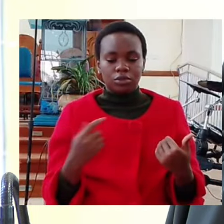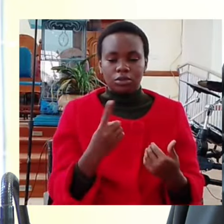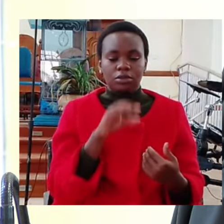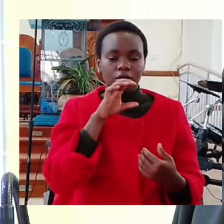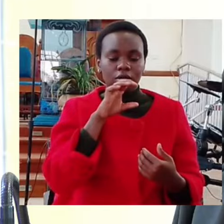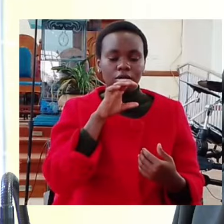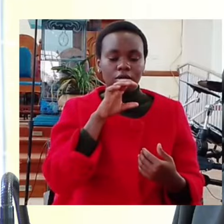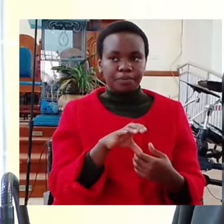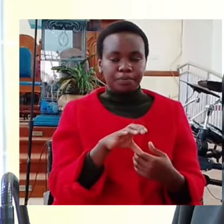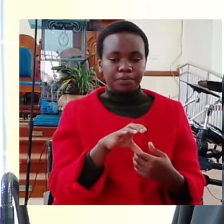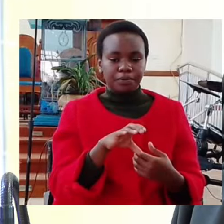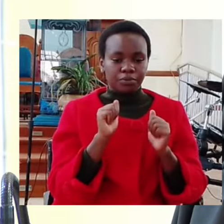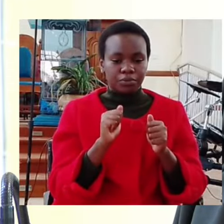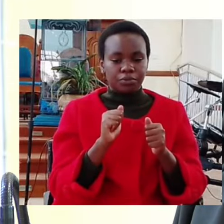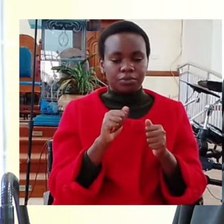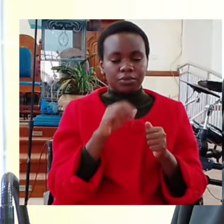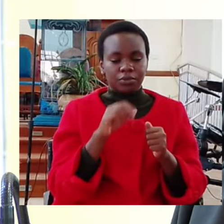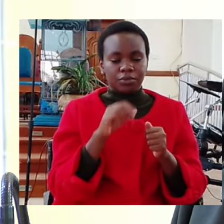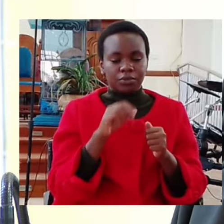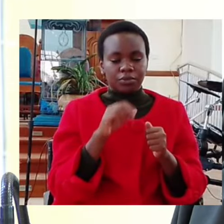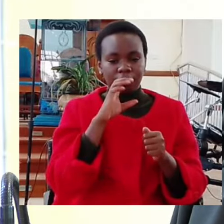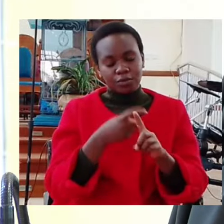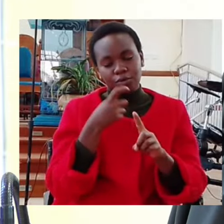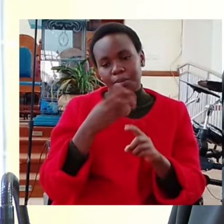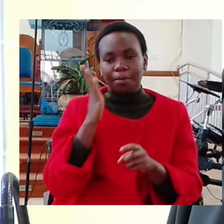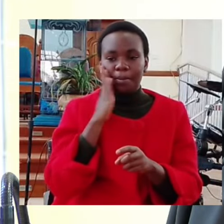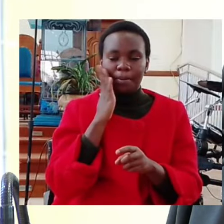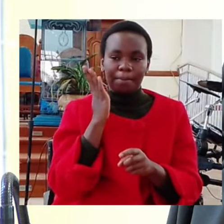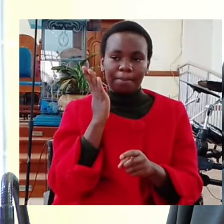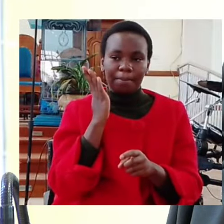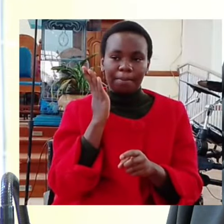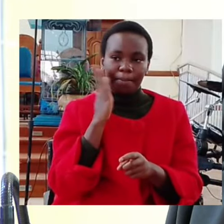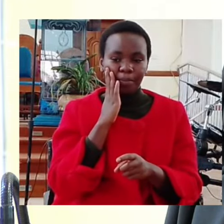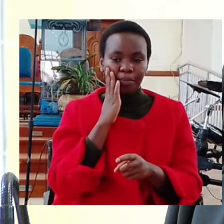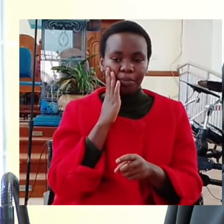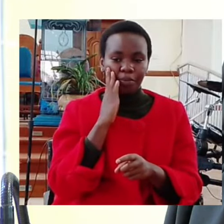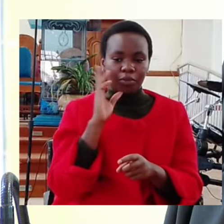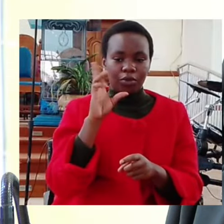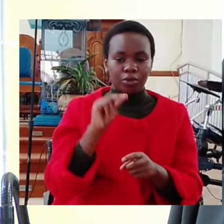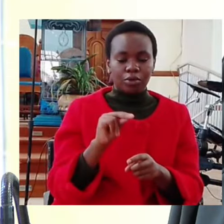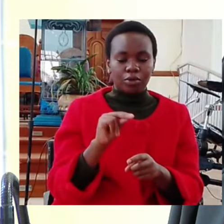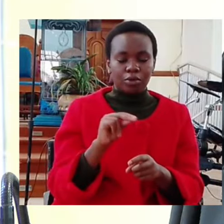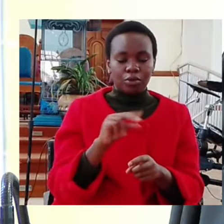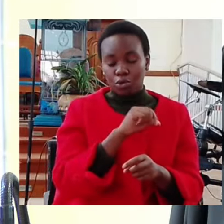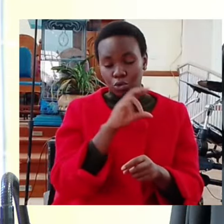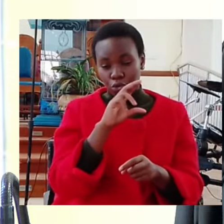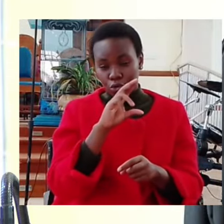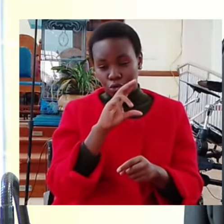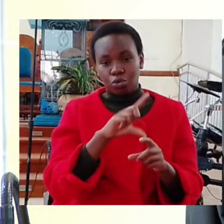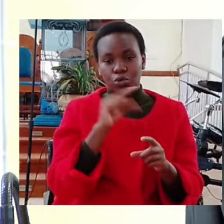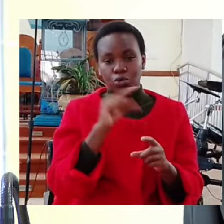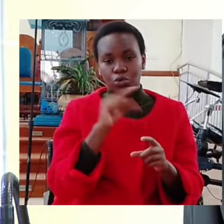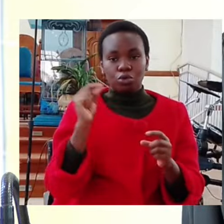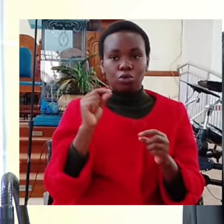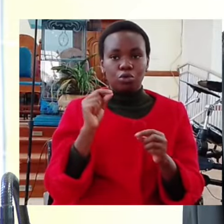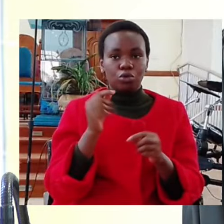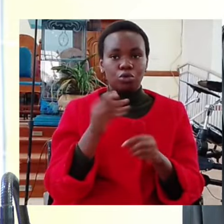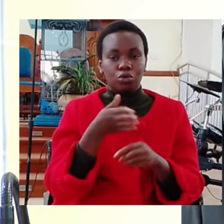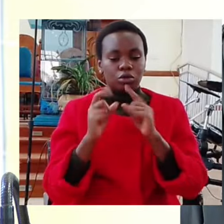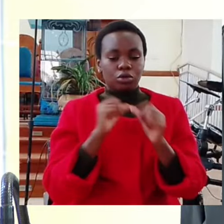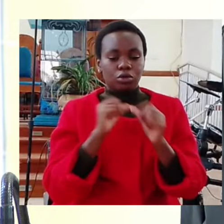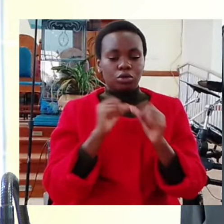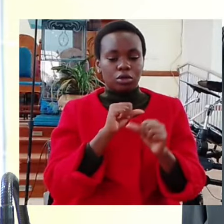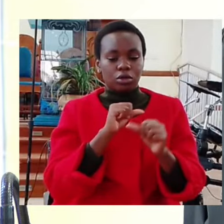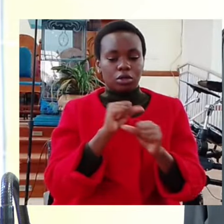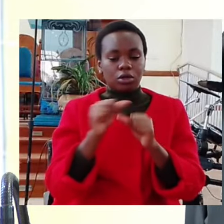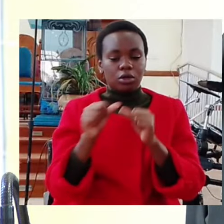is an heridhia from to his mother. No, githie tuwe regai. Mwathani niye dire na odo dire da okwera. Dedo okwera. Thegio, ni odo